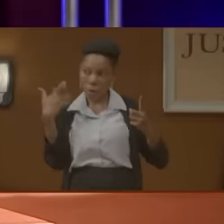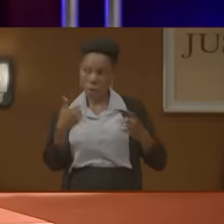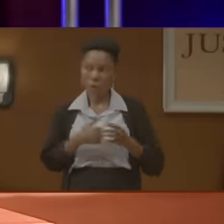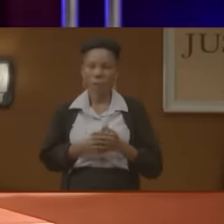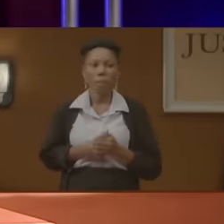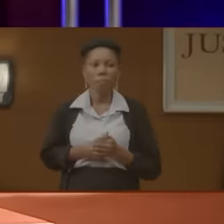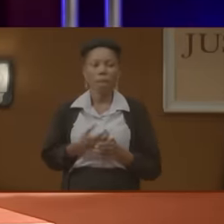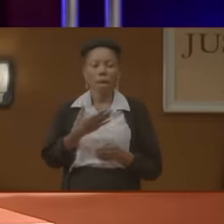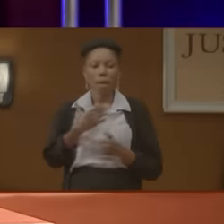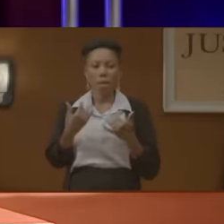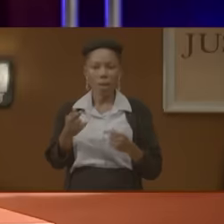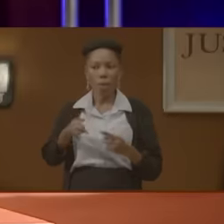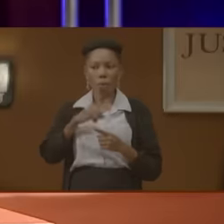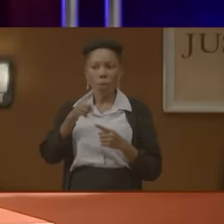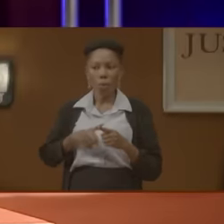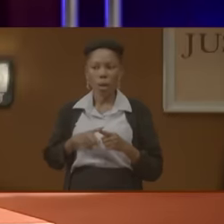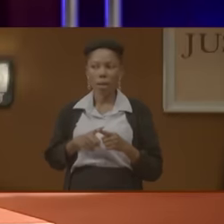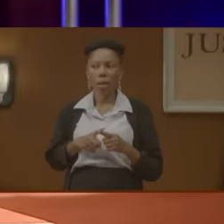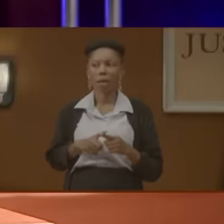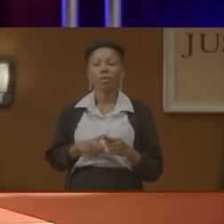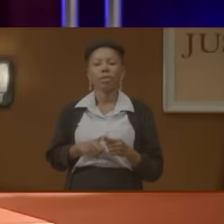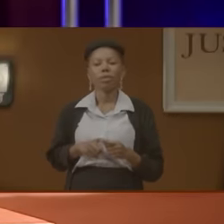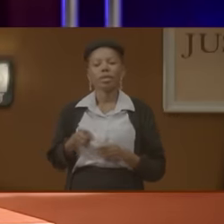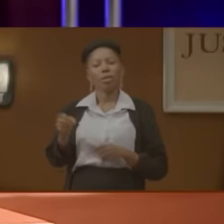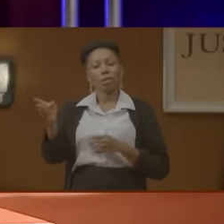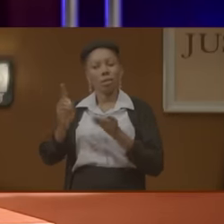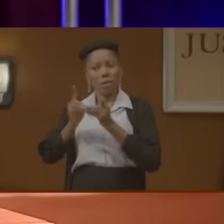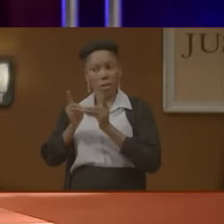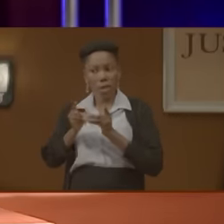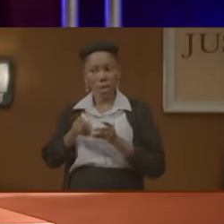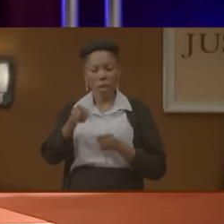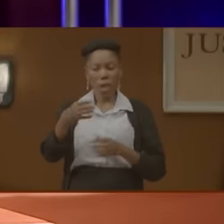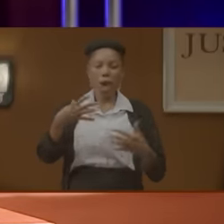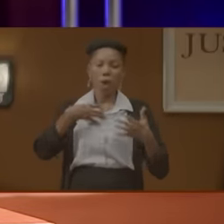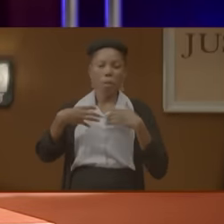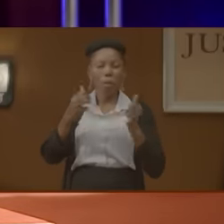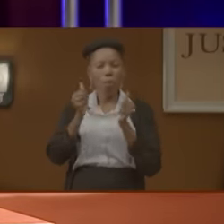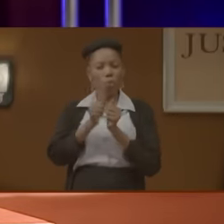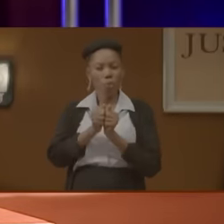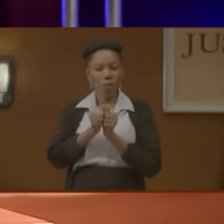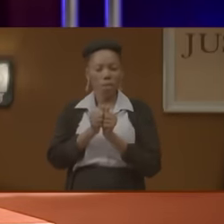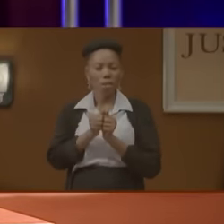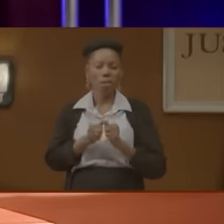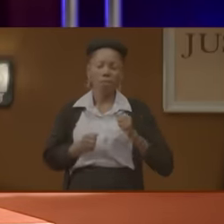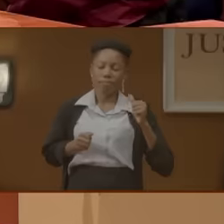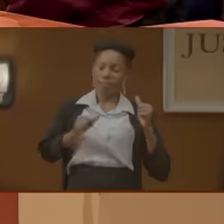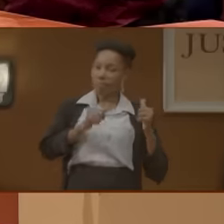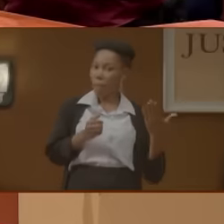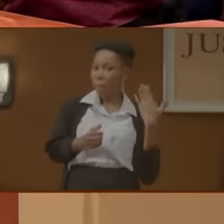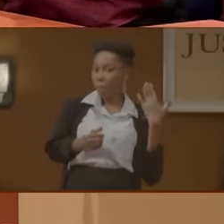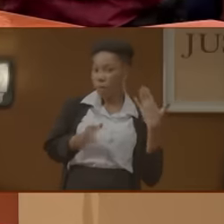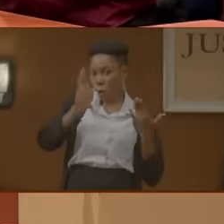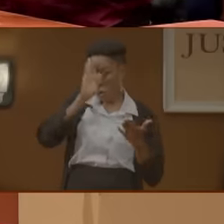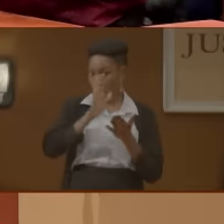Now, when we were dating, he complained of his first marriage with the dad, that it was too violent, that the guy